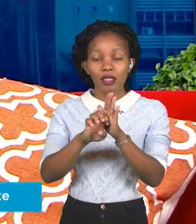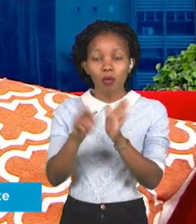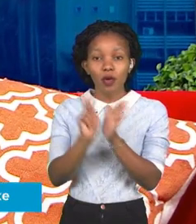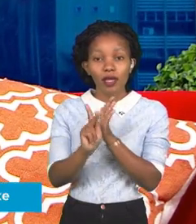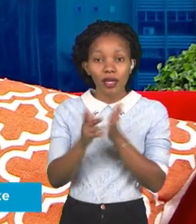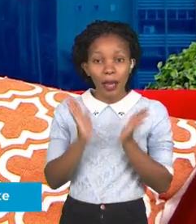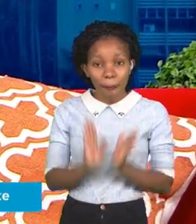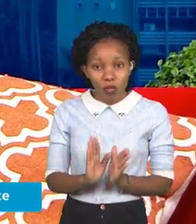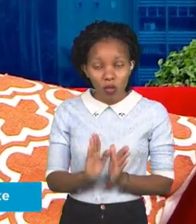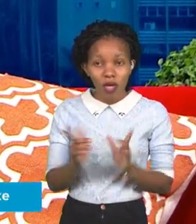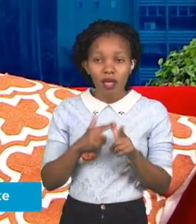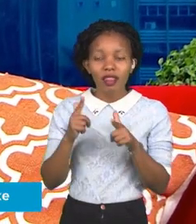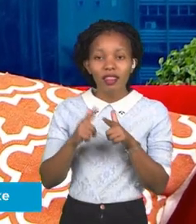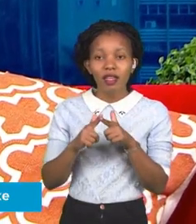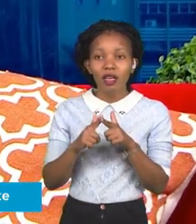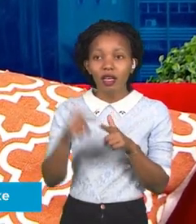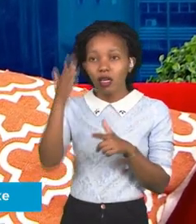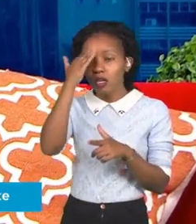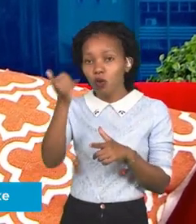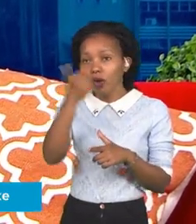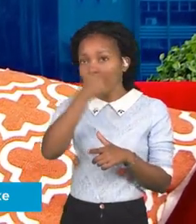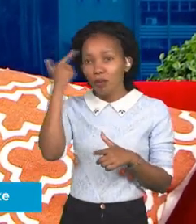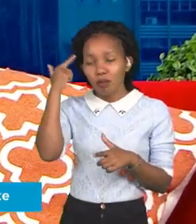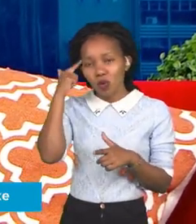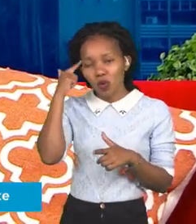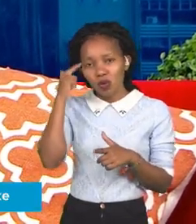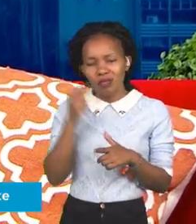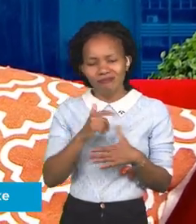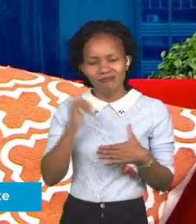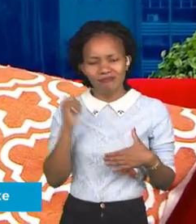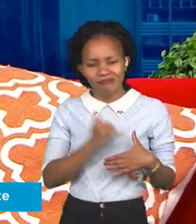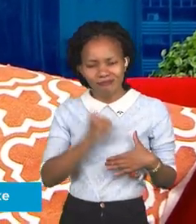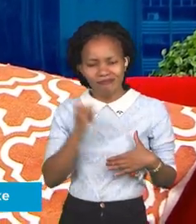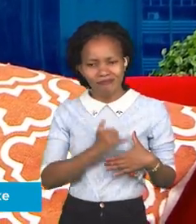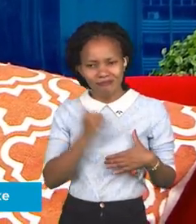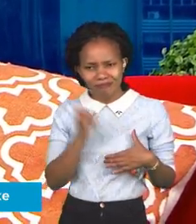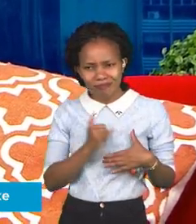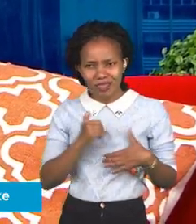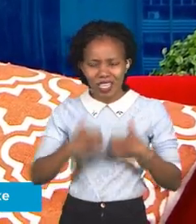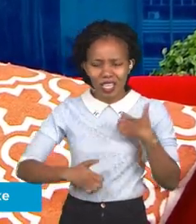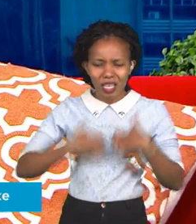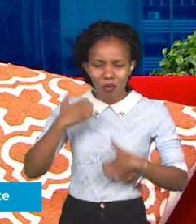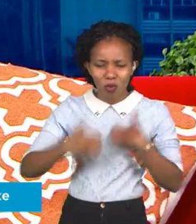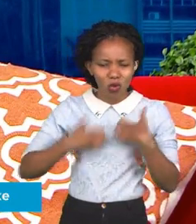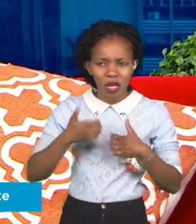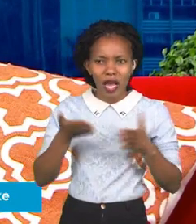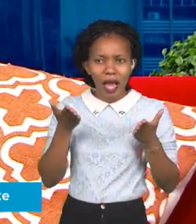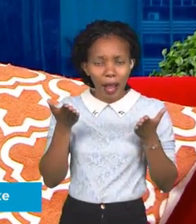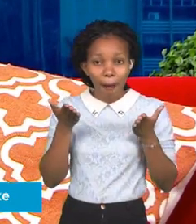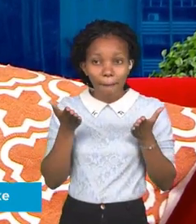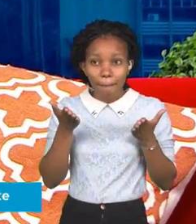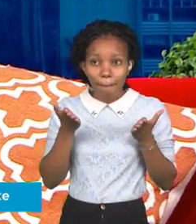are as a result of suppressed emotions. Mm-hmm. Somebody has undergone